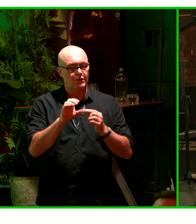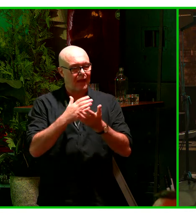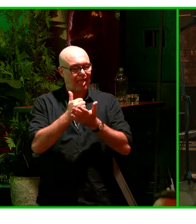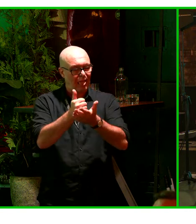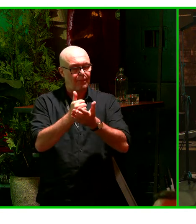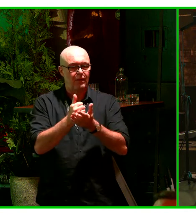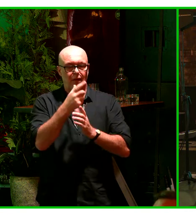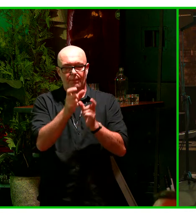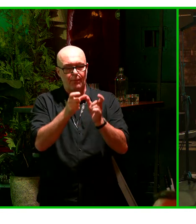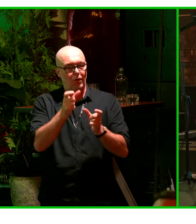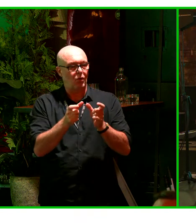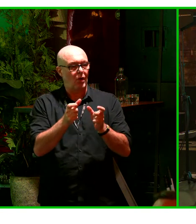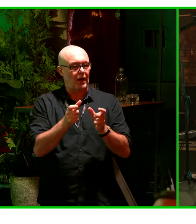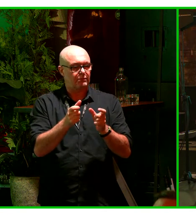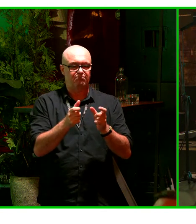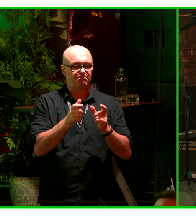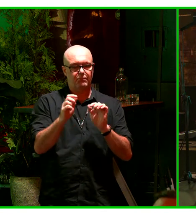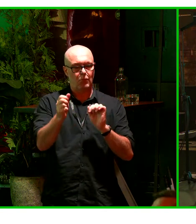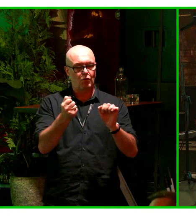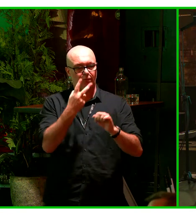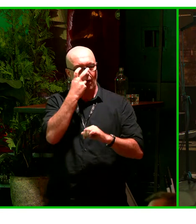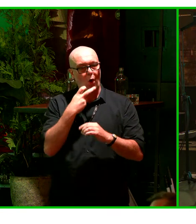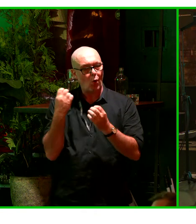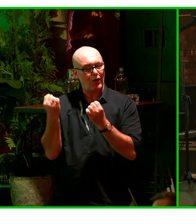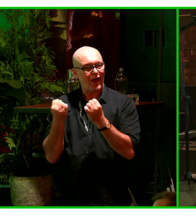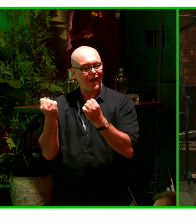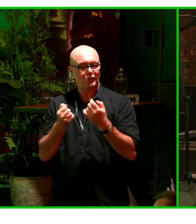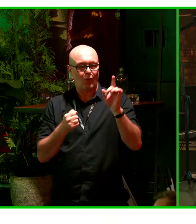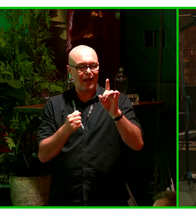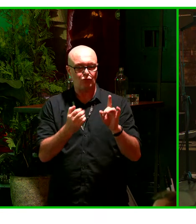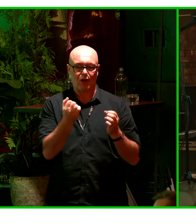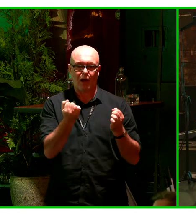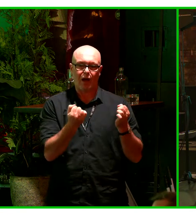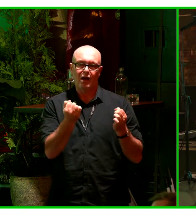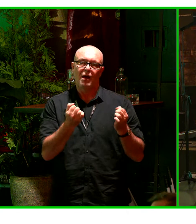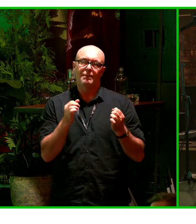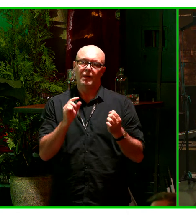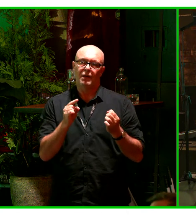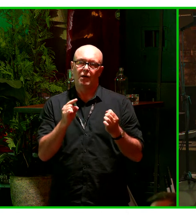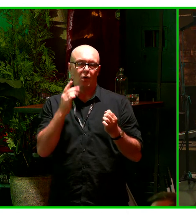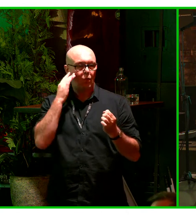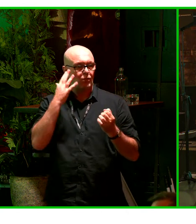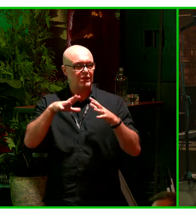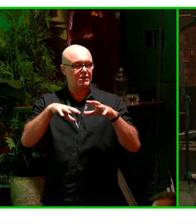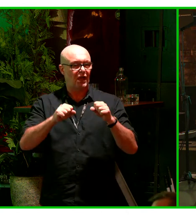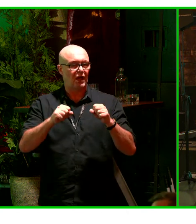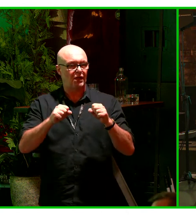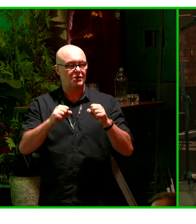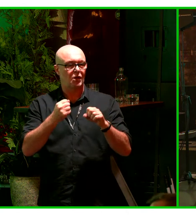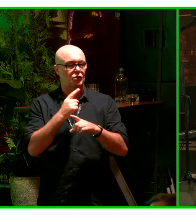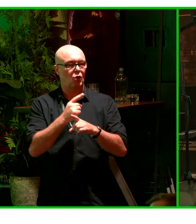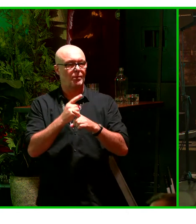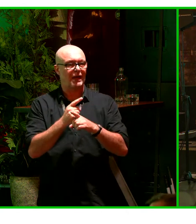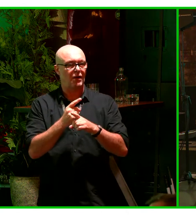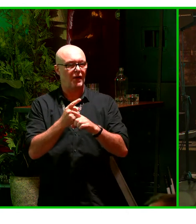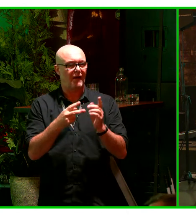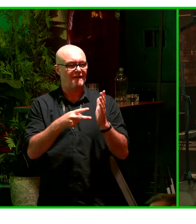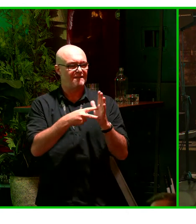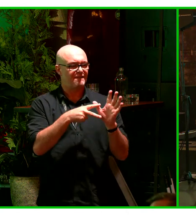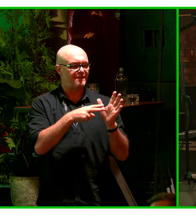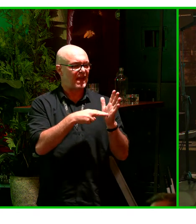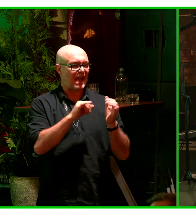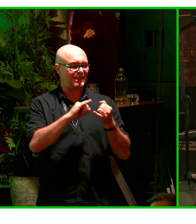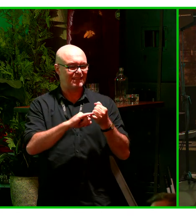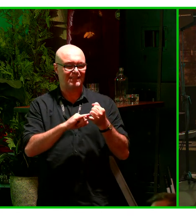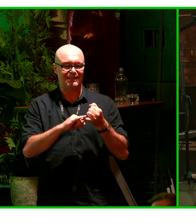money. And bear in mind, this is being imposed on us by the government. When we get to vans, I mean, I'll be honest with you, I'm a little worried about